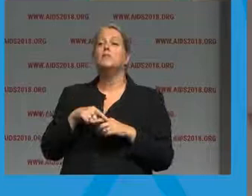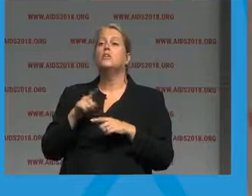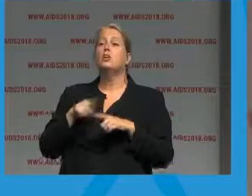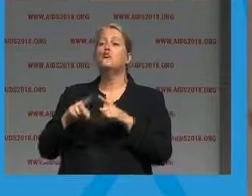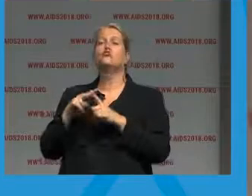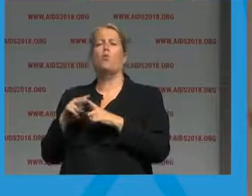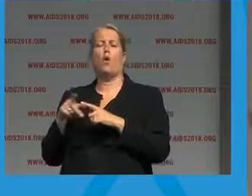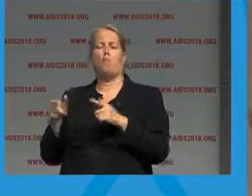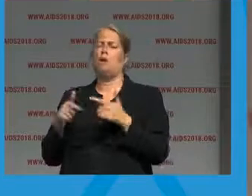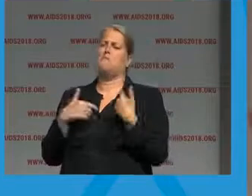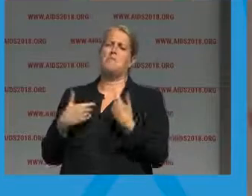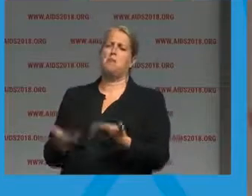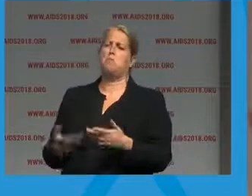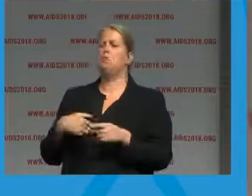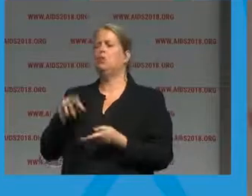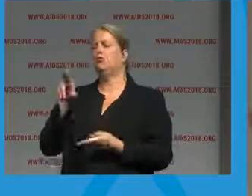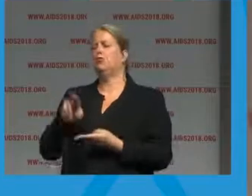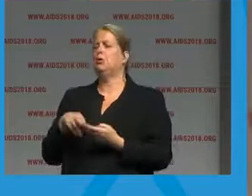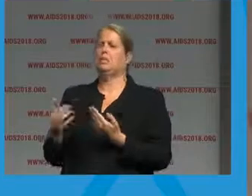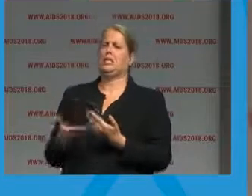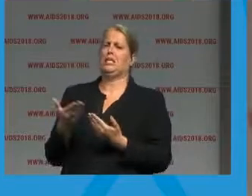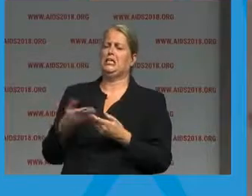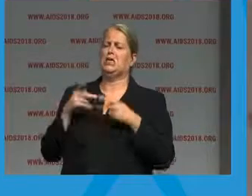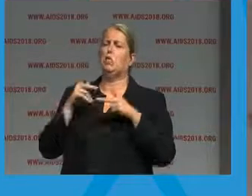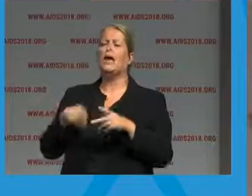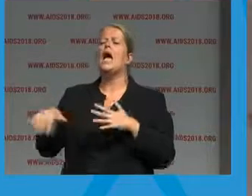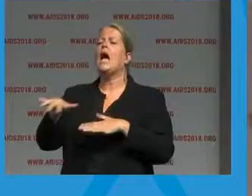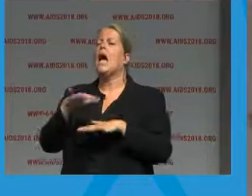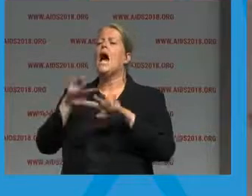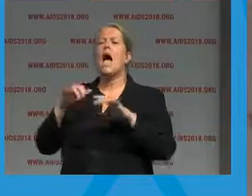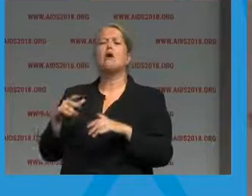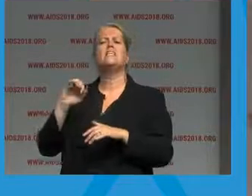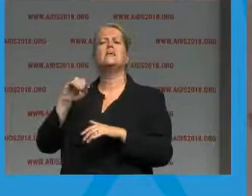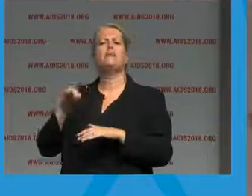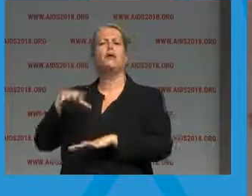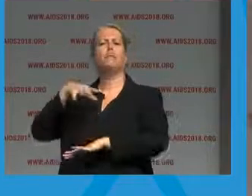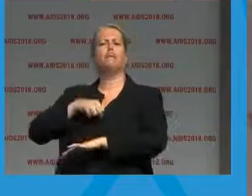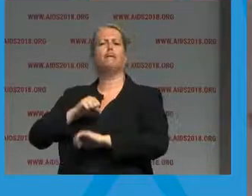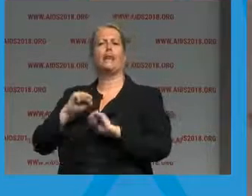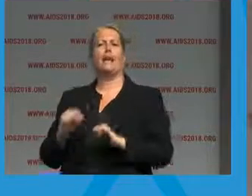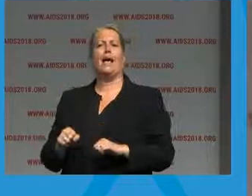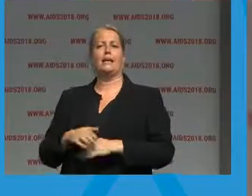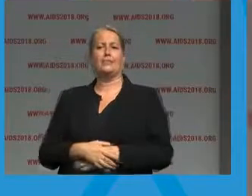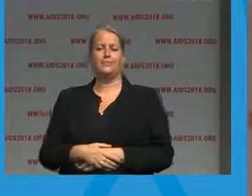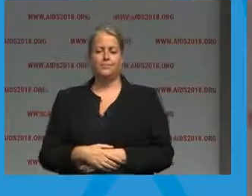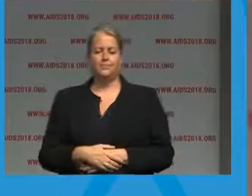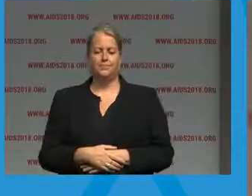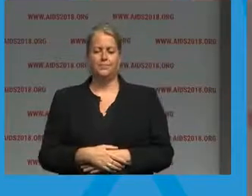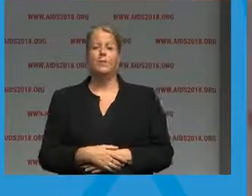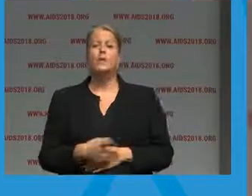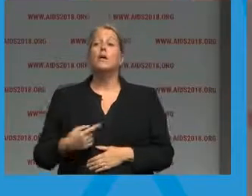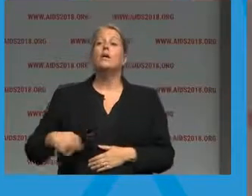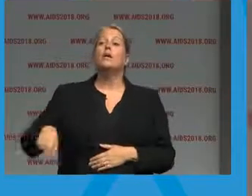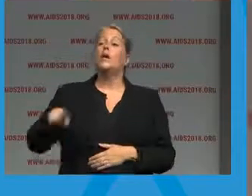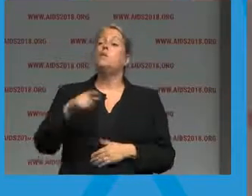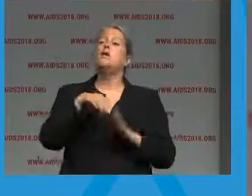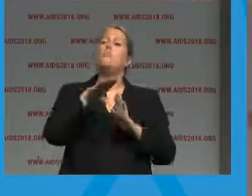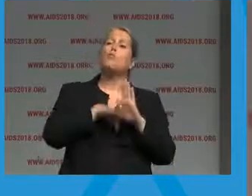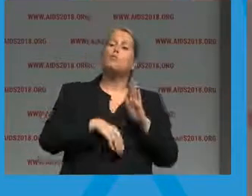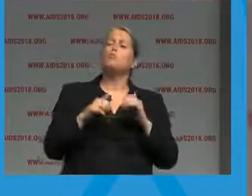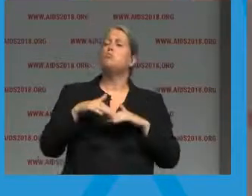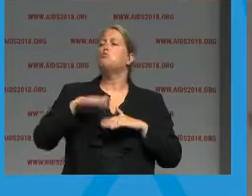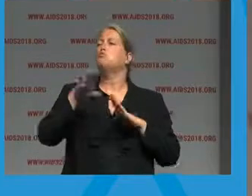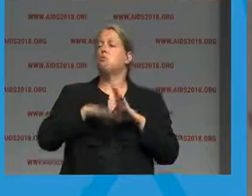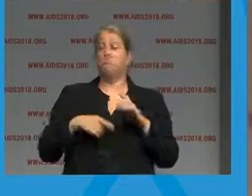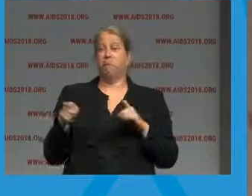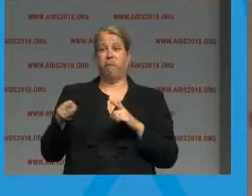is a cheap and easy way to diagnose TB in a person with advanced AIDS. Yet most programs are not using